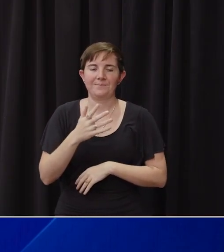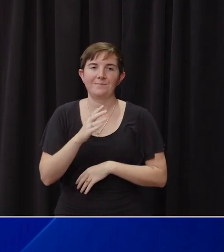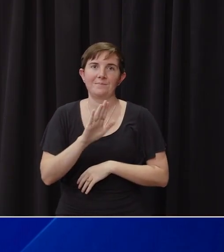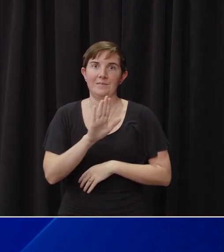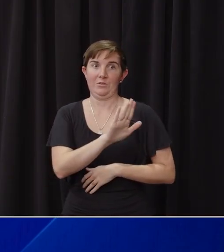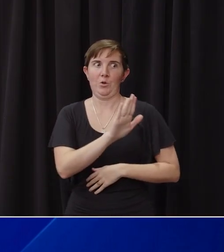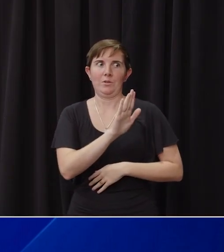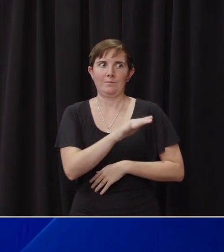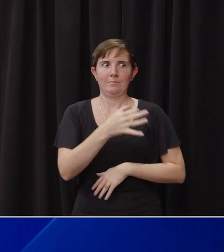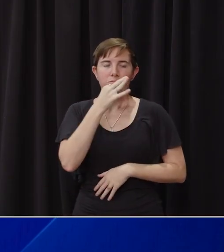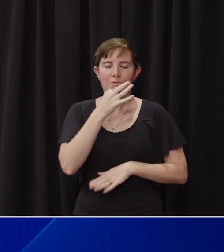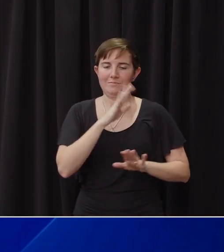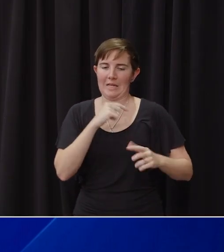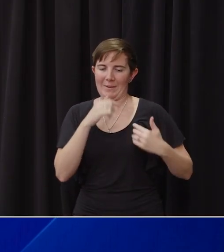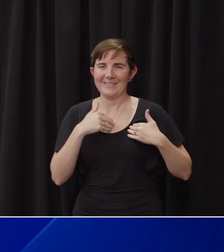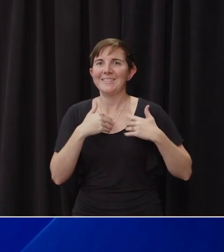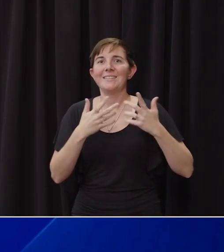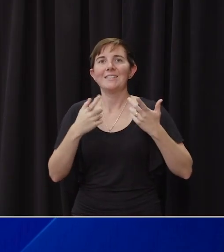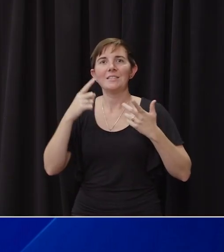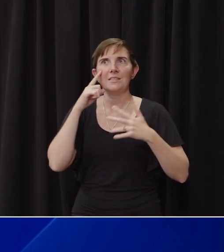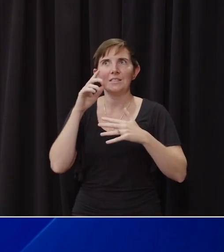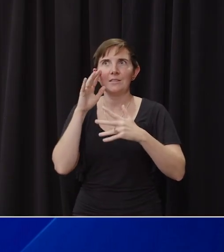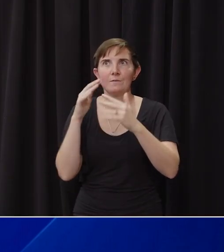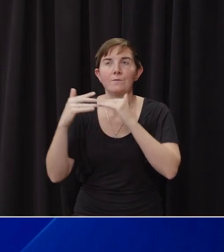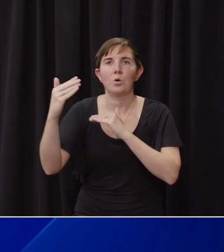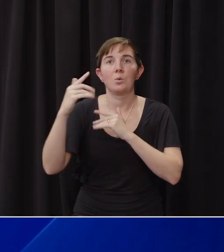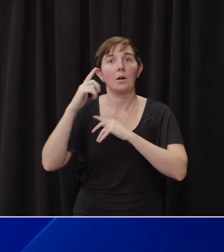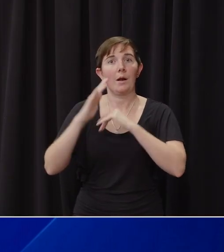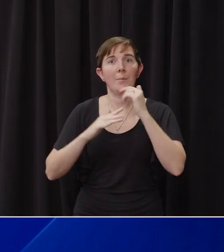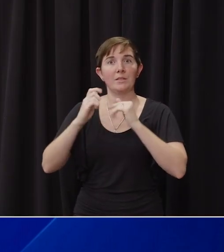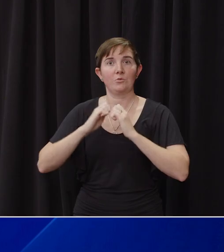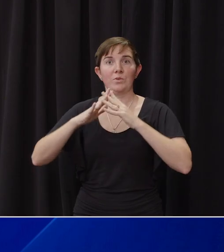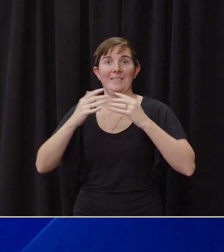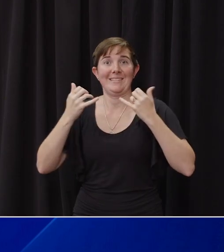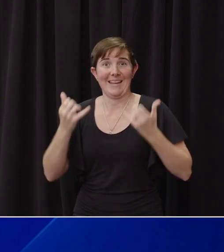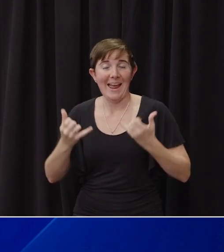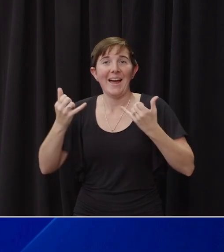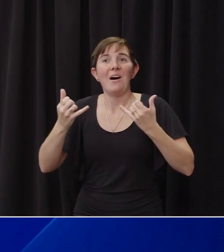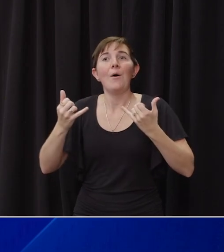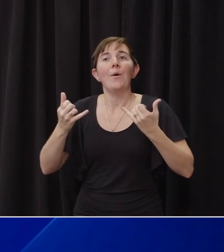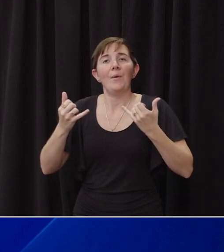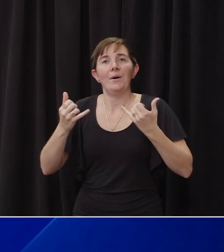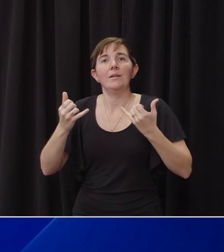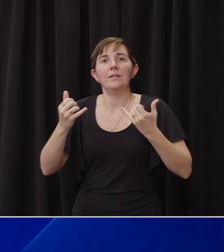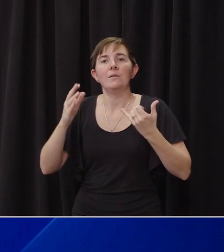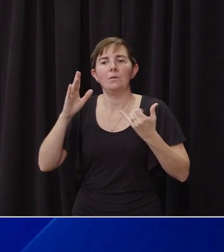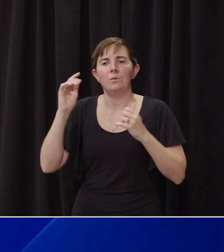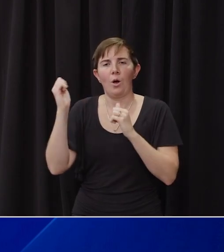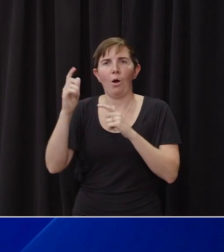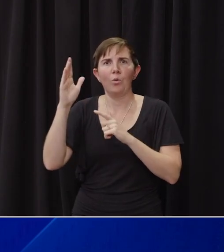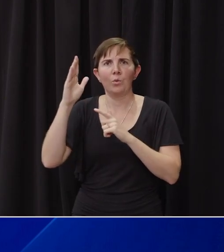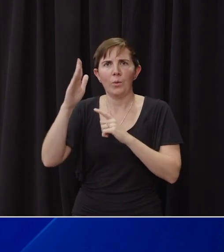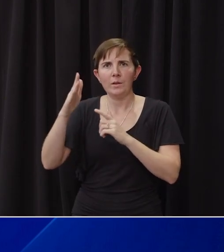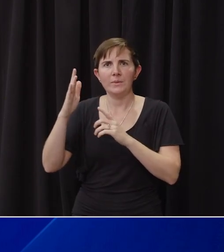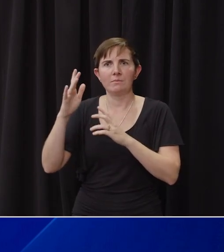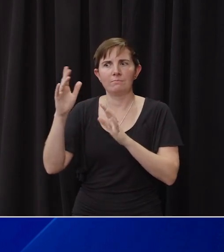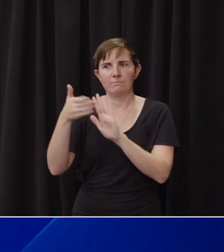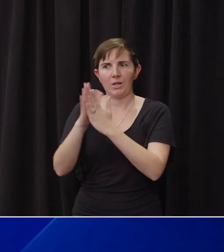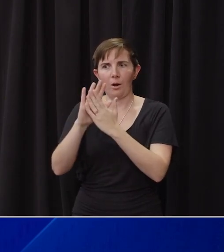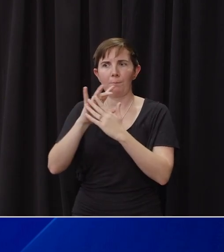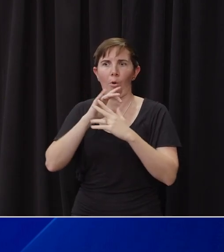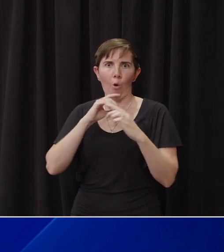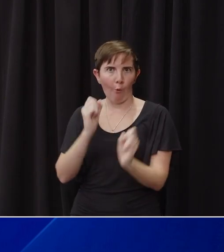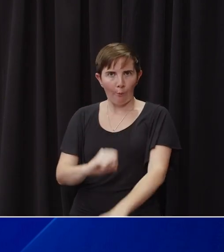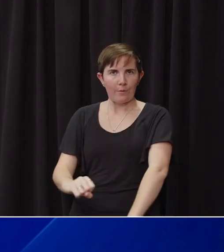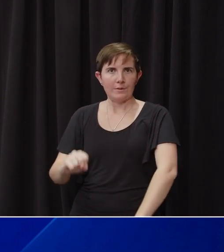that's your purview, but just thinking forward, right? Our buildings that we build now, they're all going to be old at some